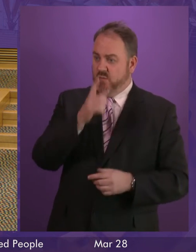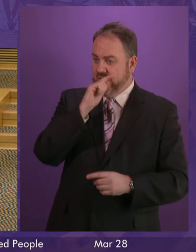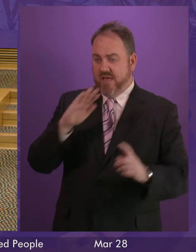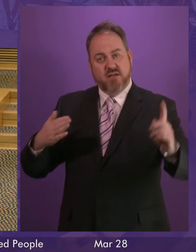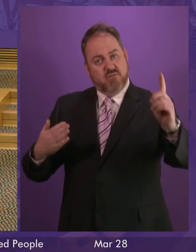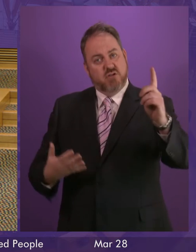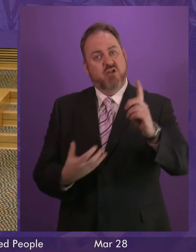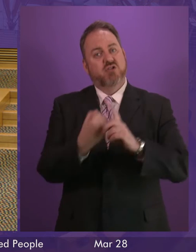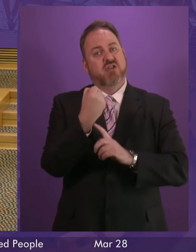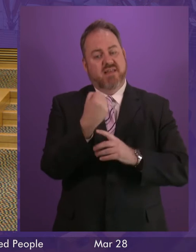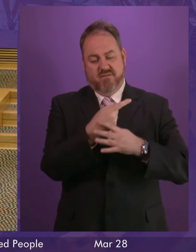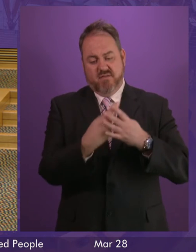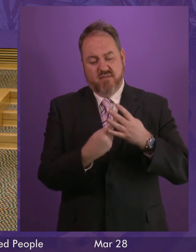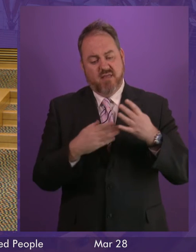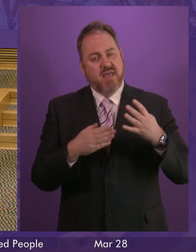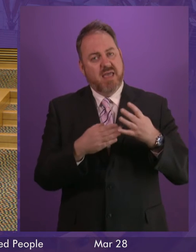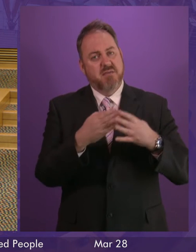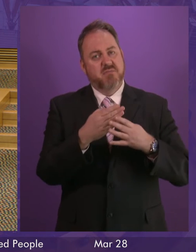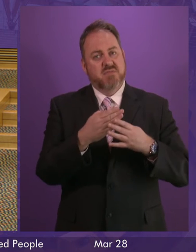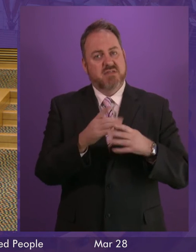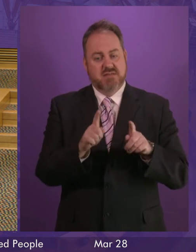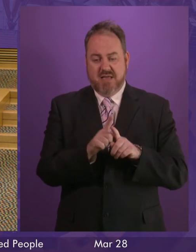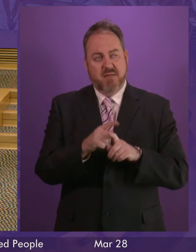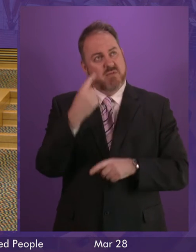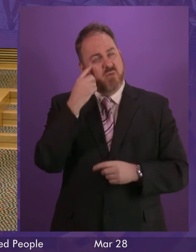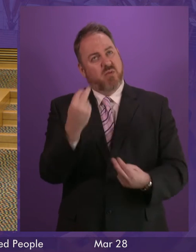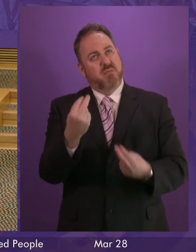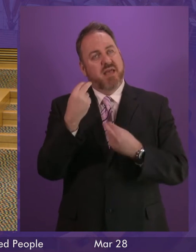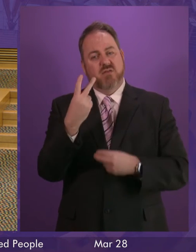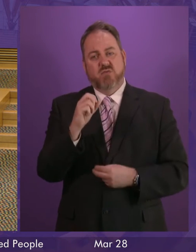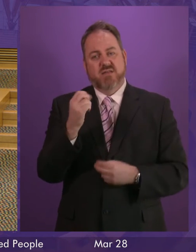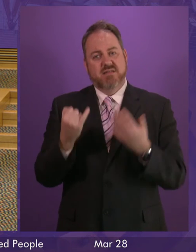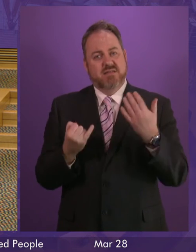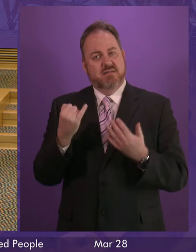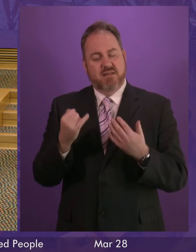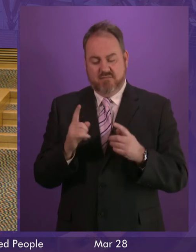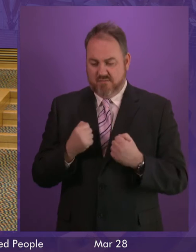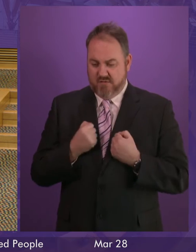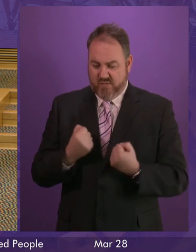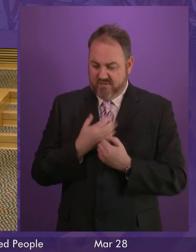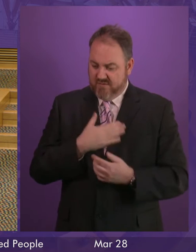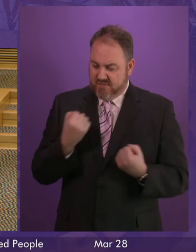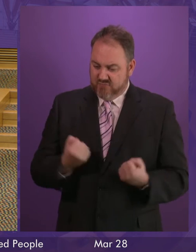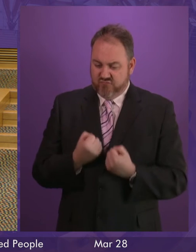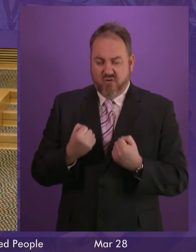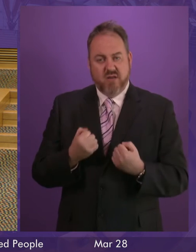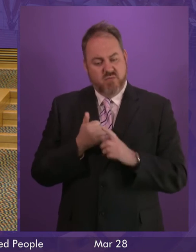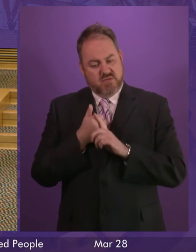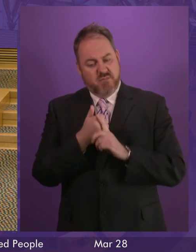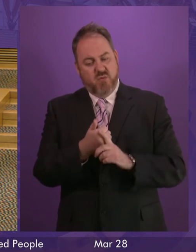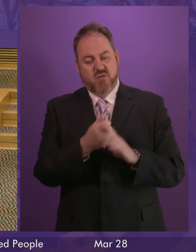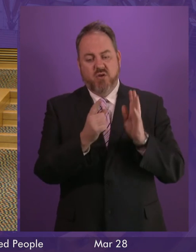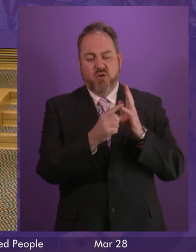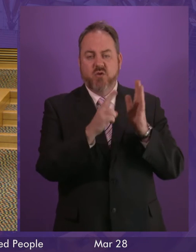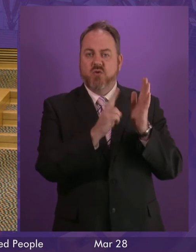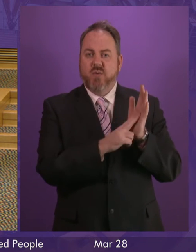as when we published this plan in 2016. We are committed to the principles contained within the United Nations Convention on the Rights of